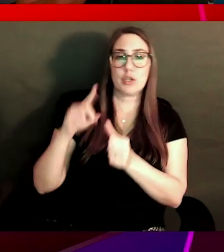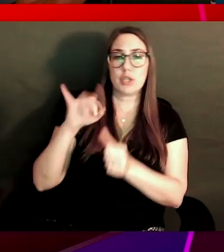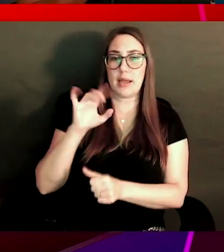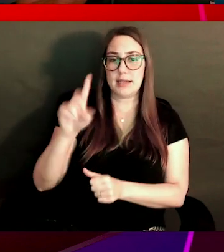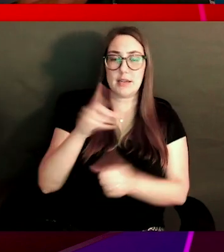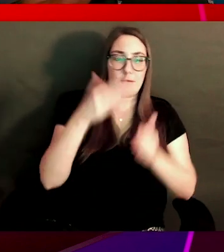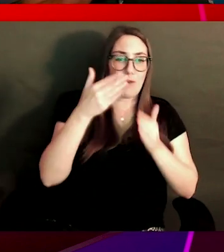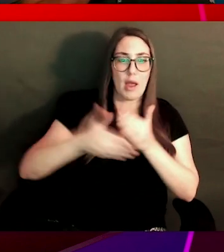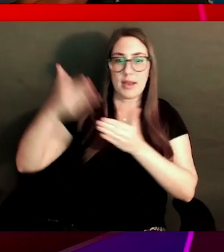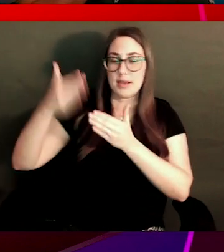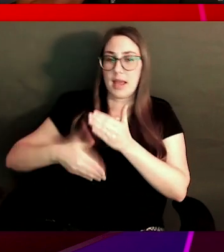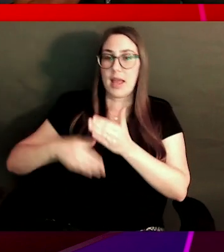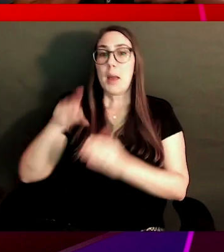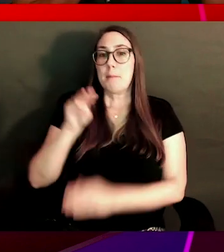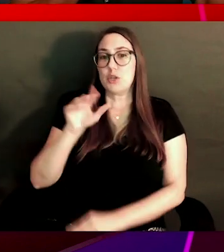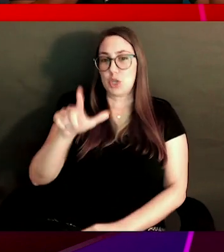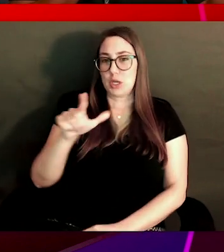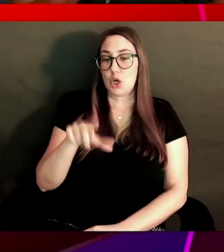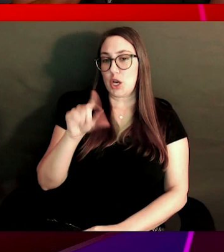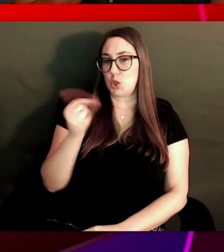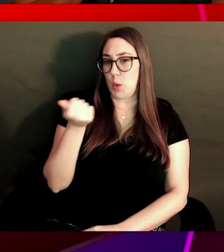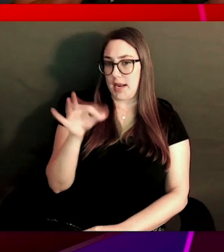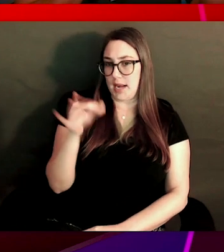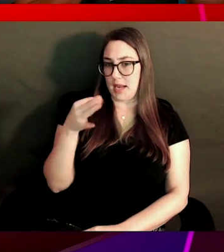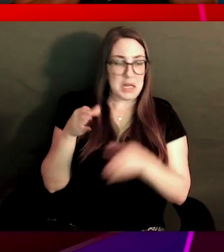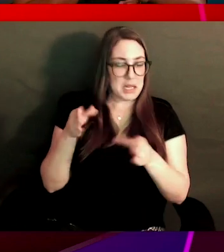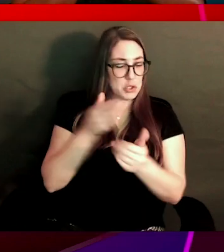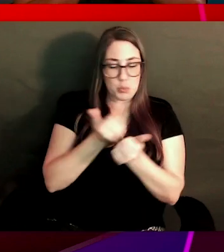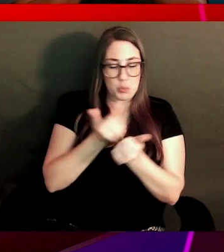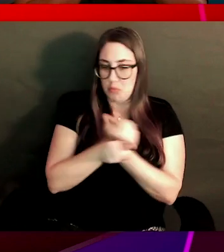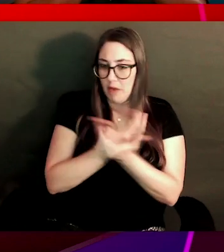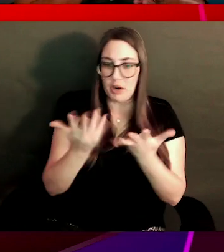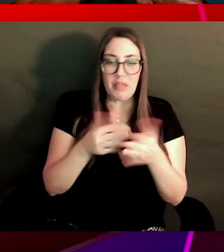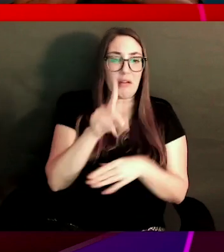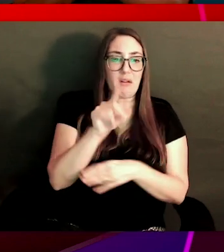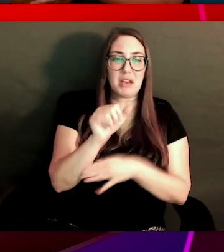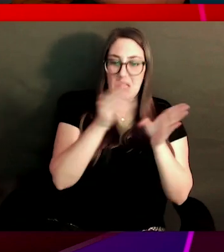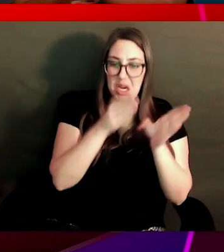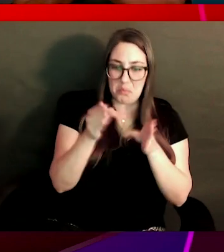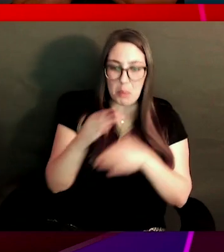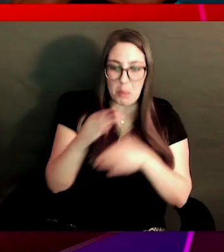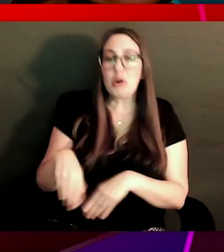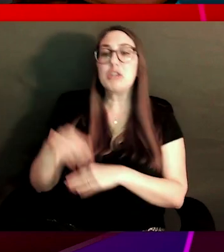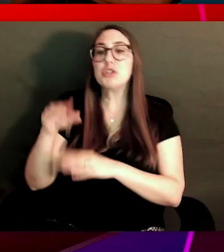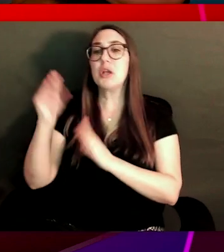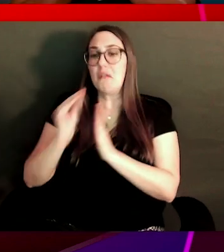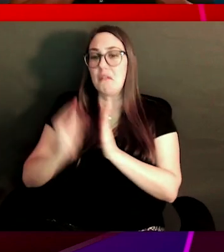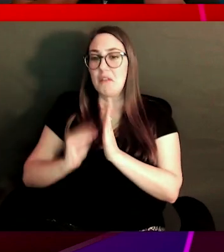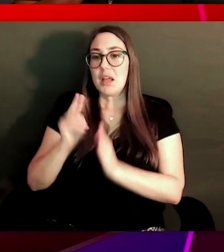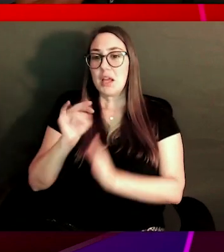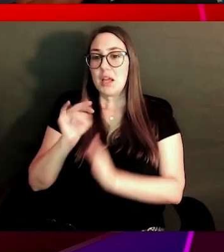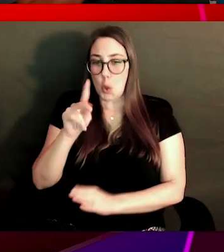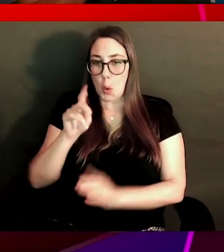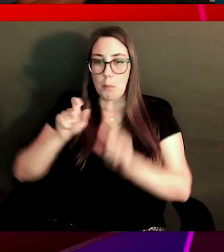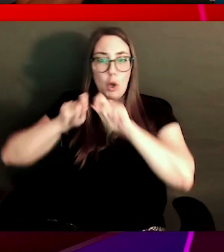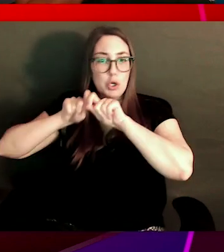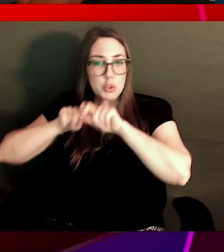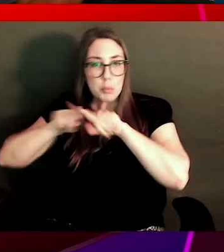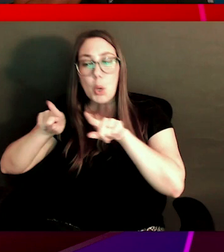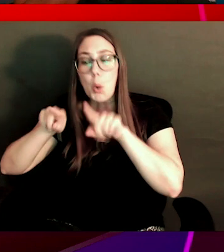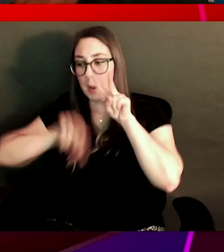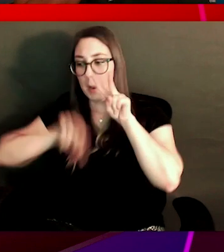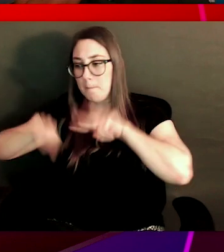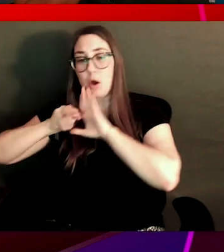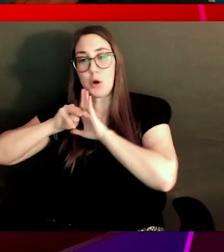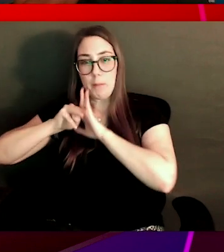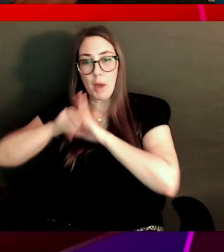learning in 2019. Lets you do everything from data preparation, building in your notebooks, deploying, and then monitoring those models. But